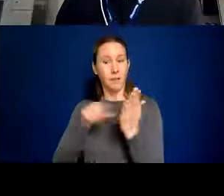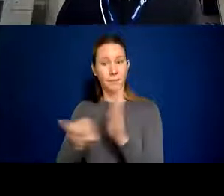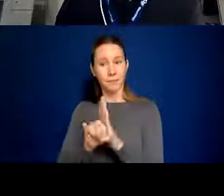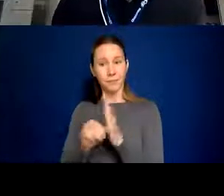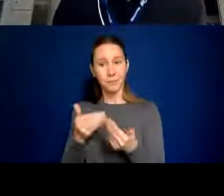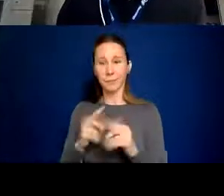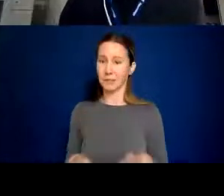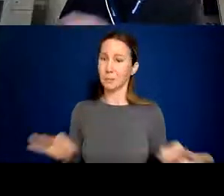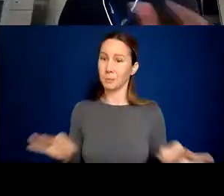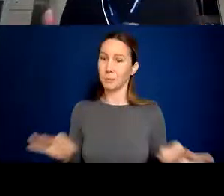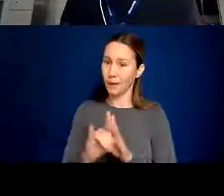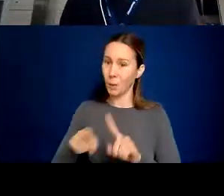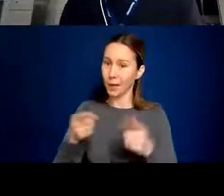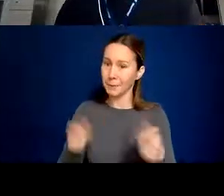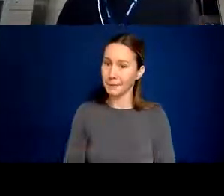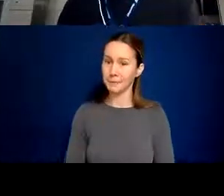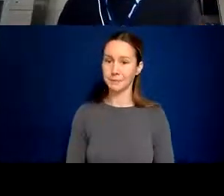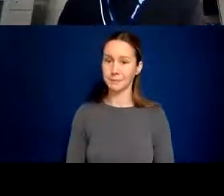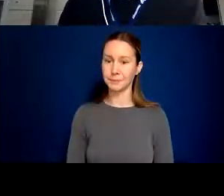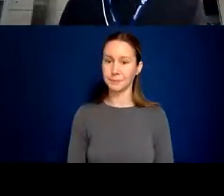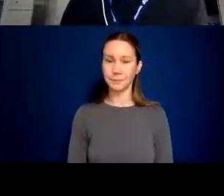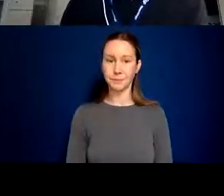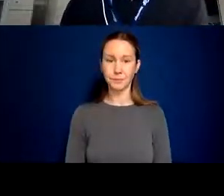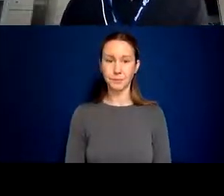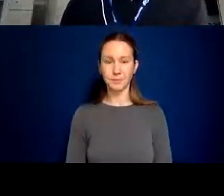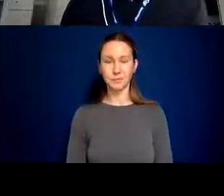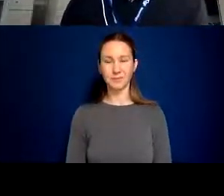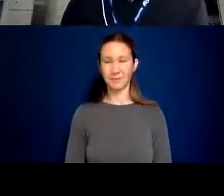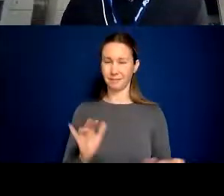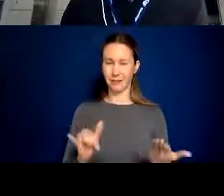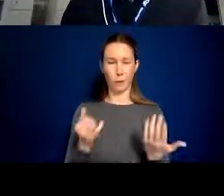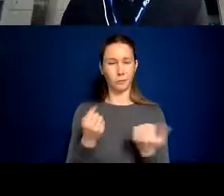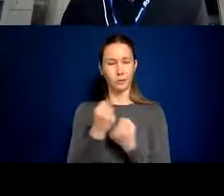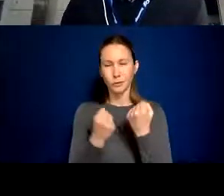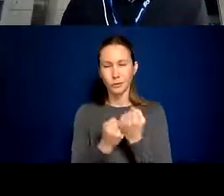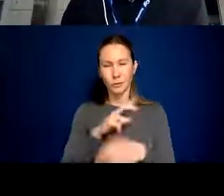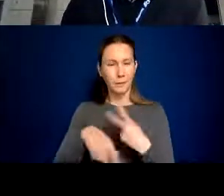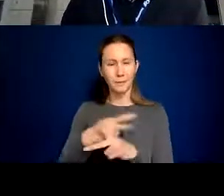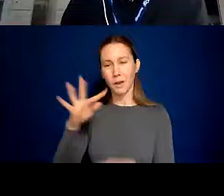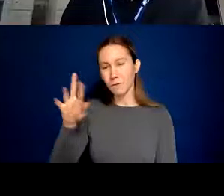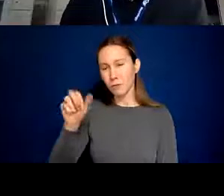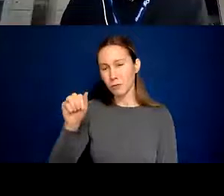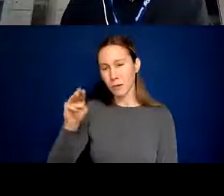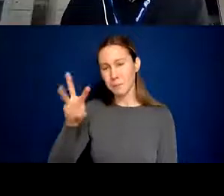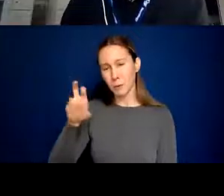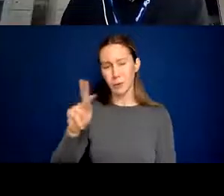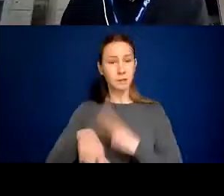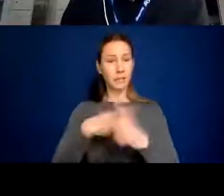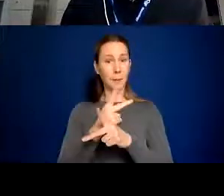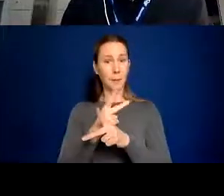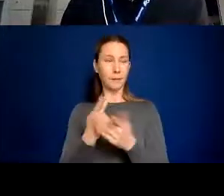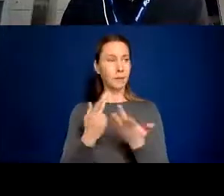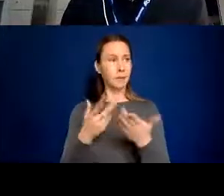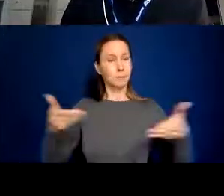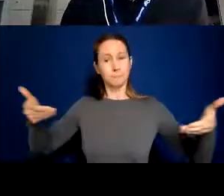it's treatable. Now, what is this structural framework for the type of interventions that we can introduce?